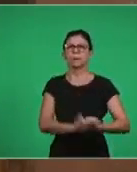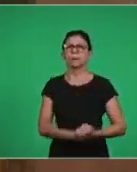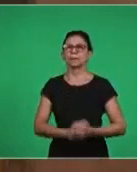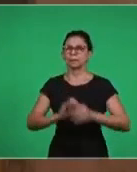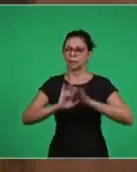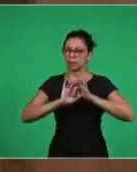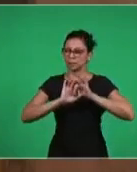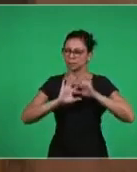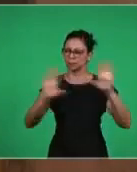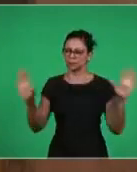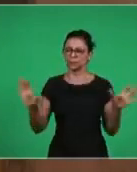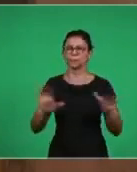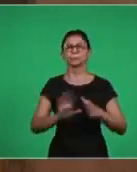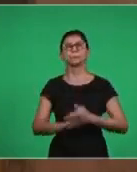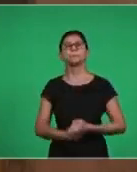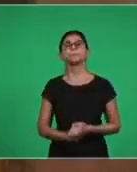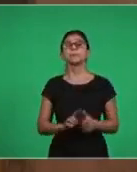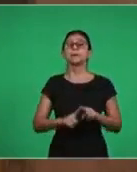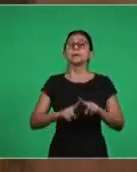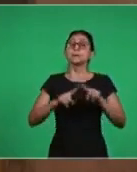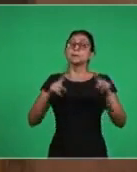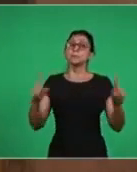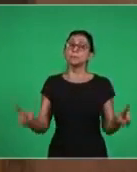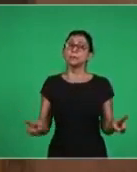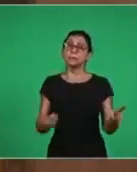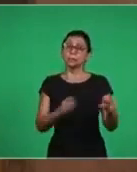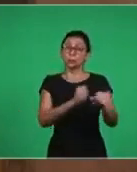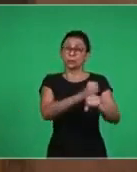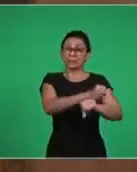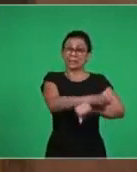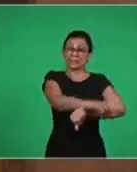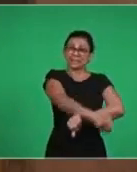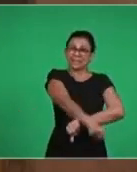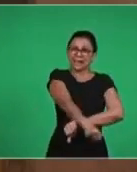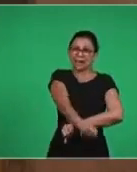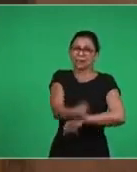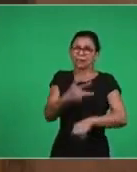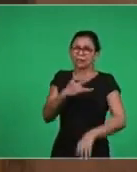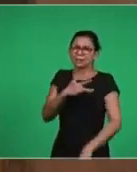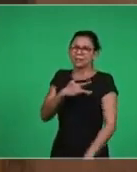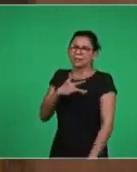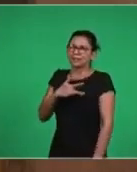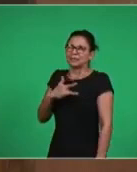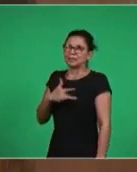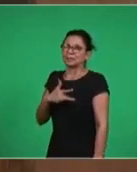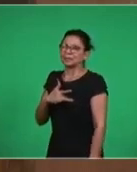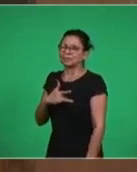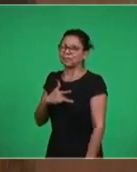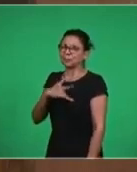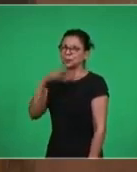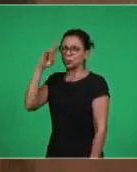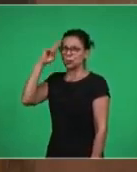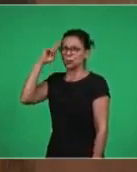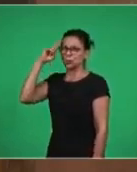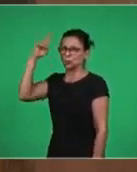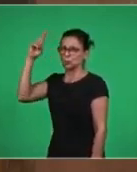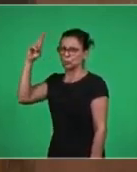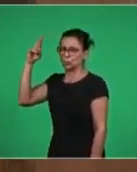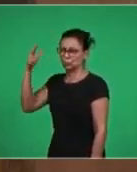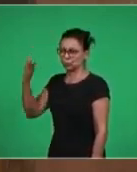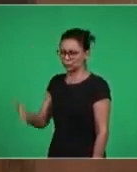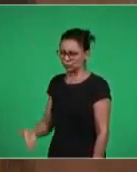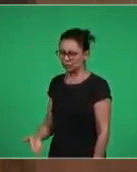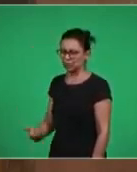They would receive the letter of freedom. But when they became friends with their